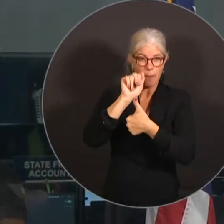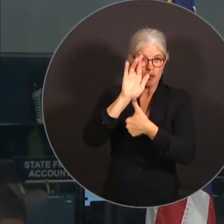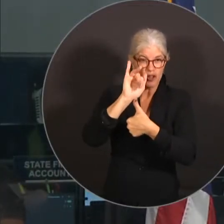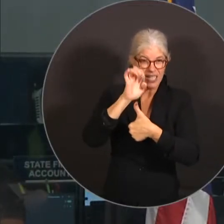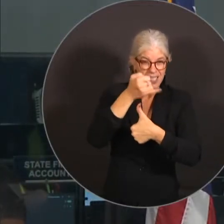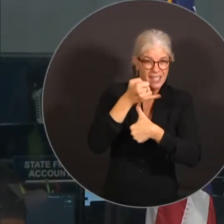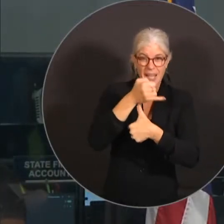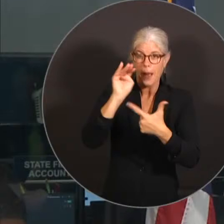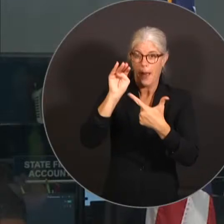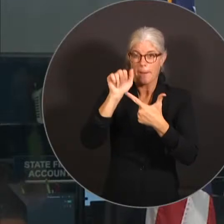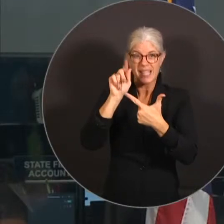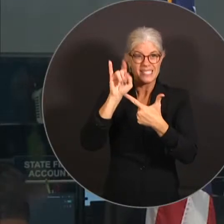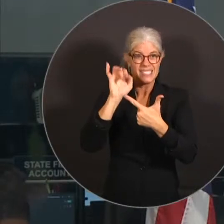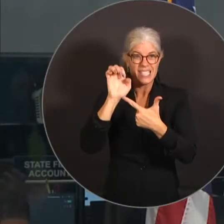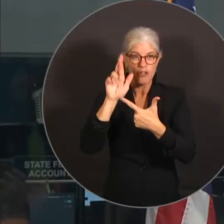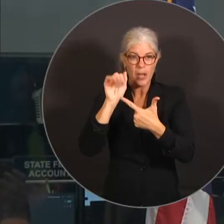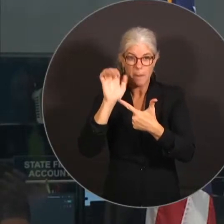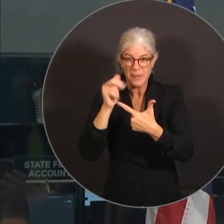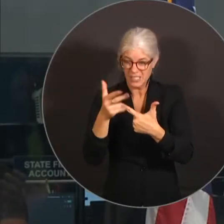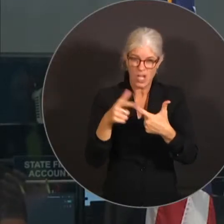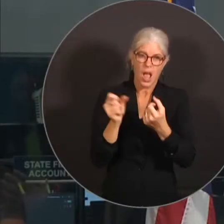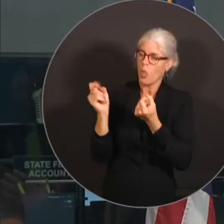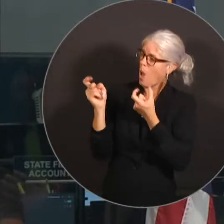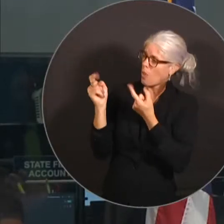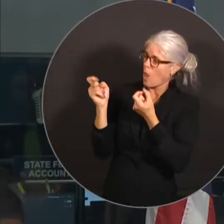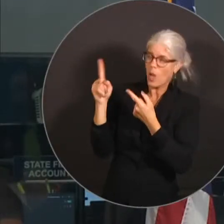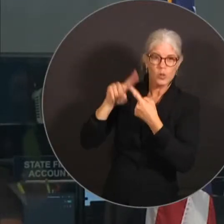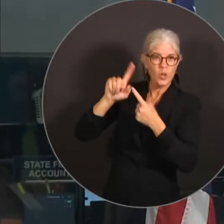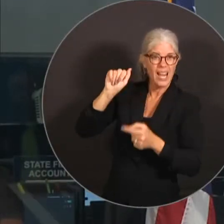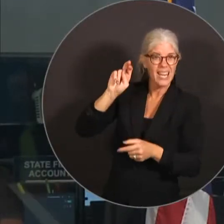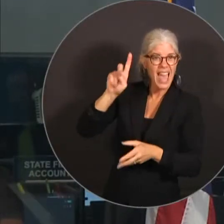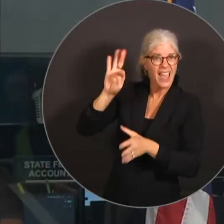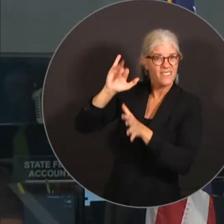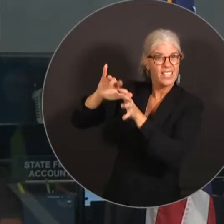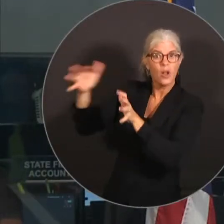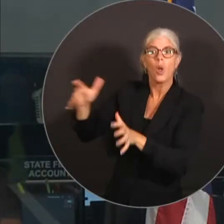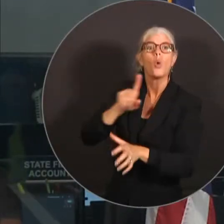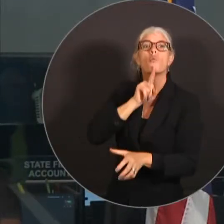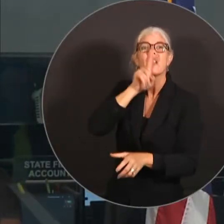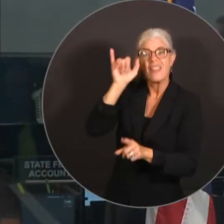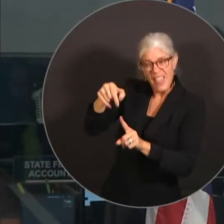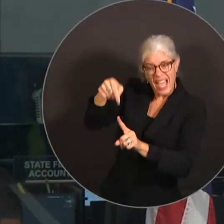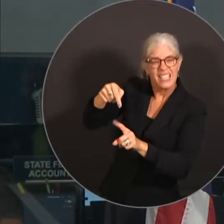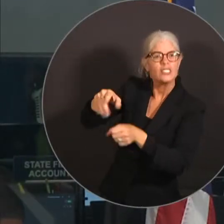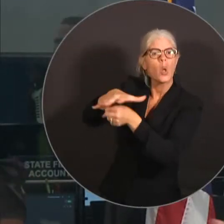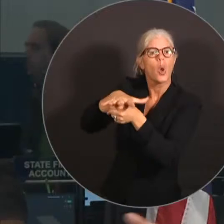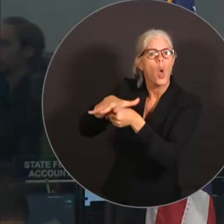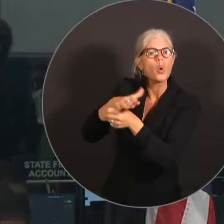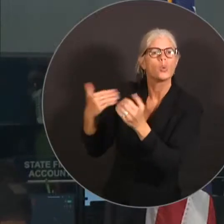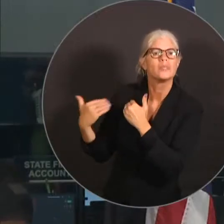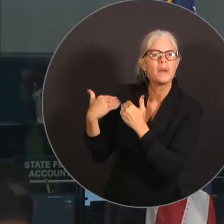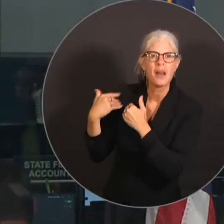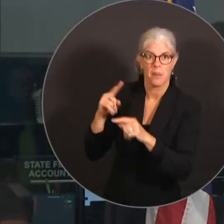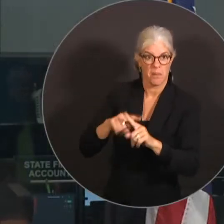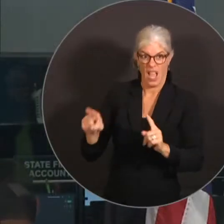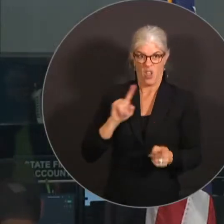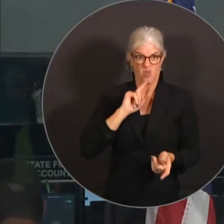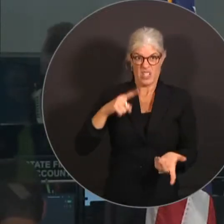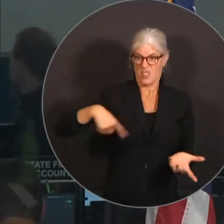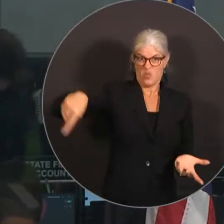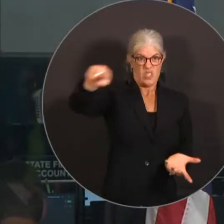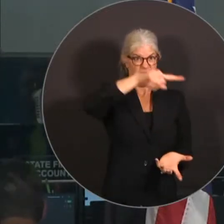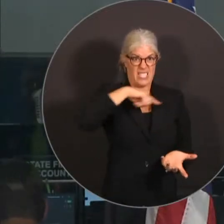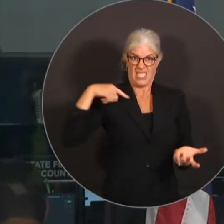this landfill. As I said, this is a local responsibility. I don't think the state can be in the business of cleaning up everybody's